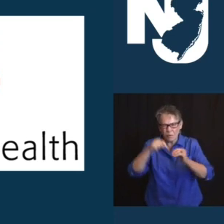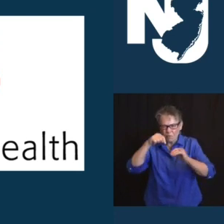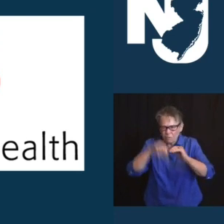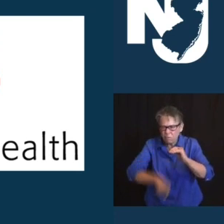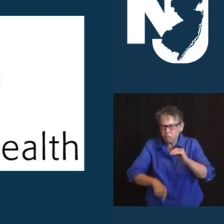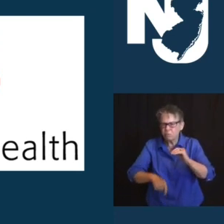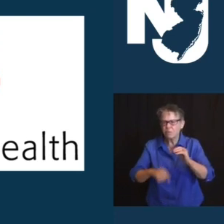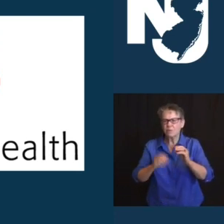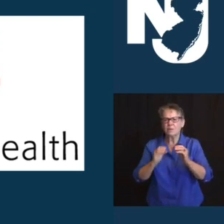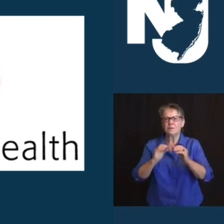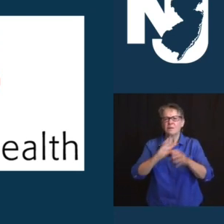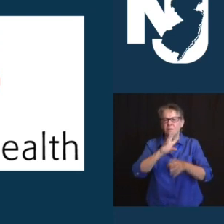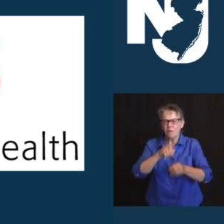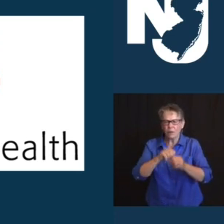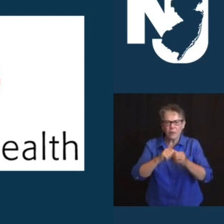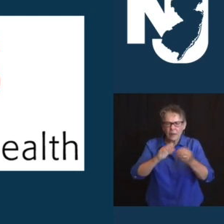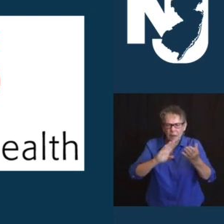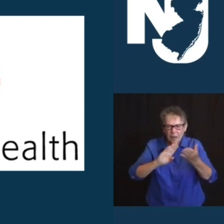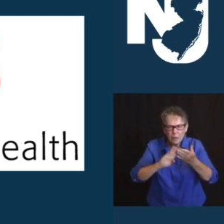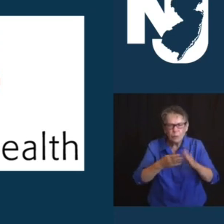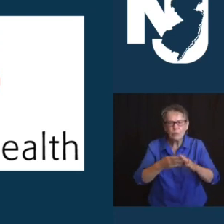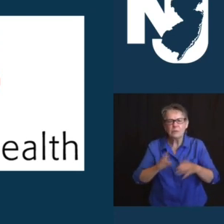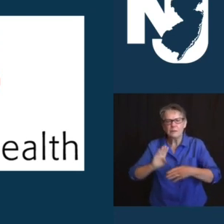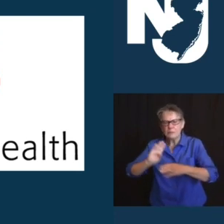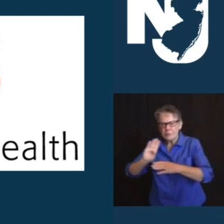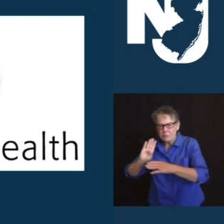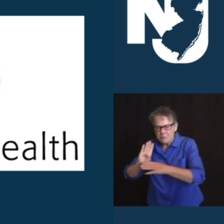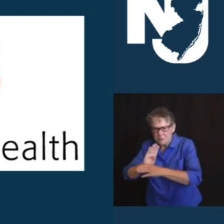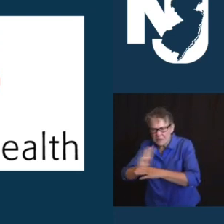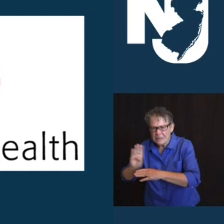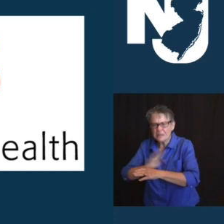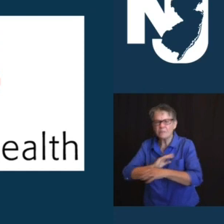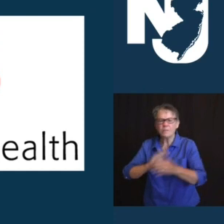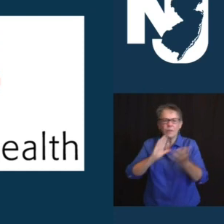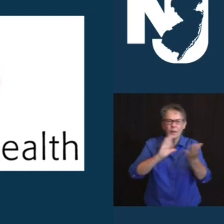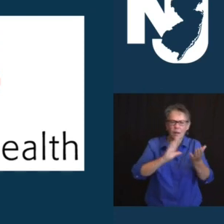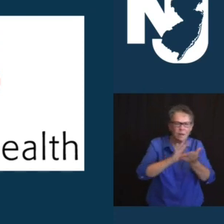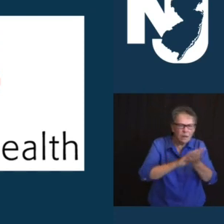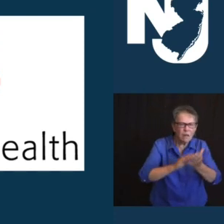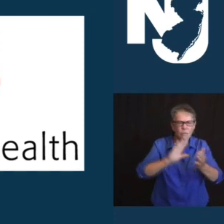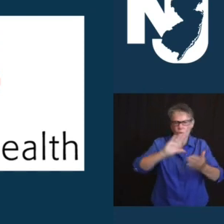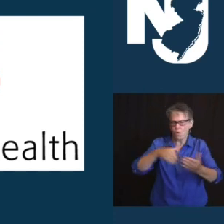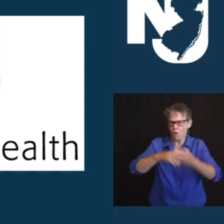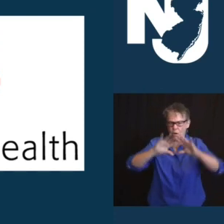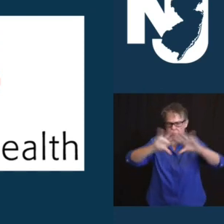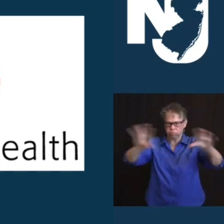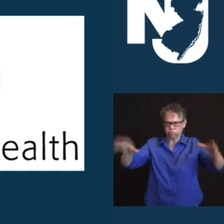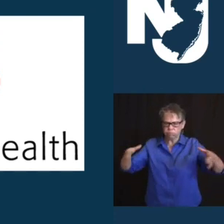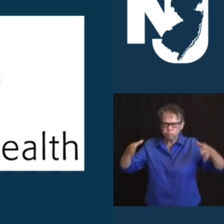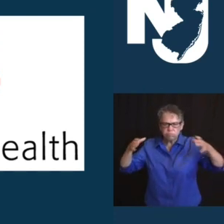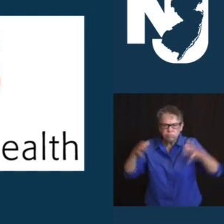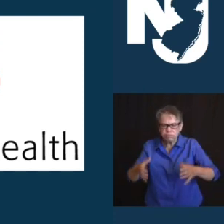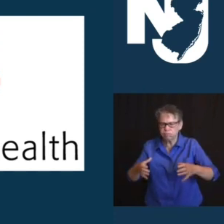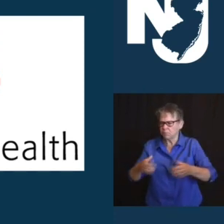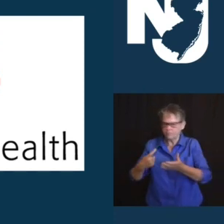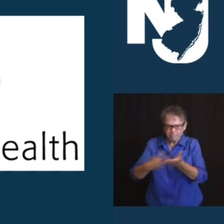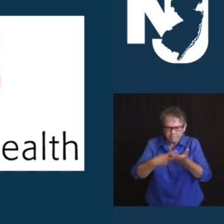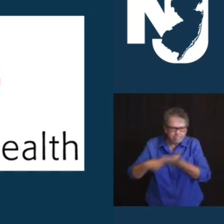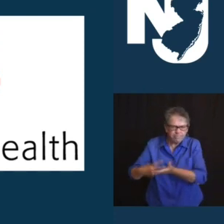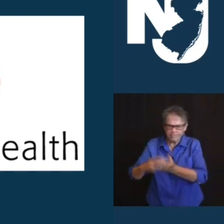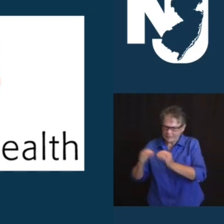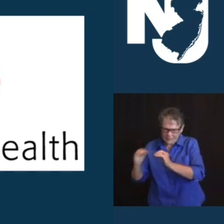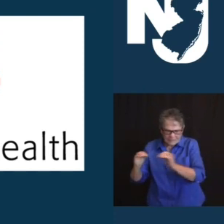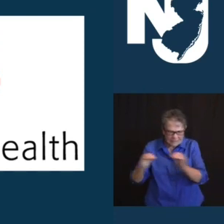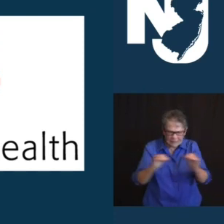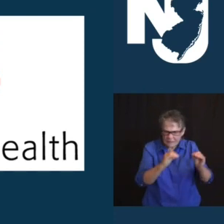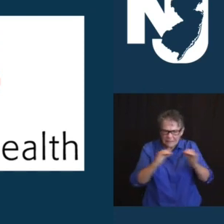better inform the entire process. The 18 hours of training our contact tracers receive before being